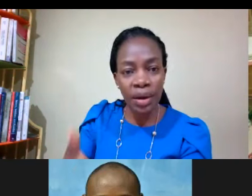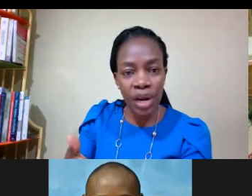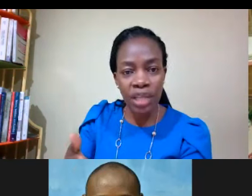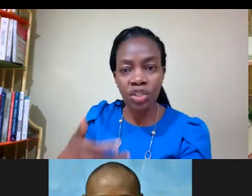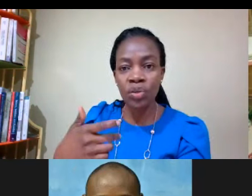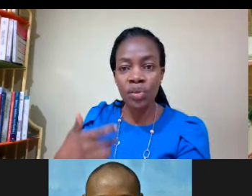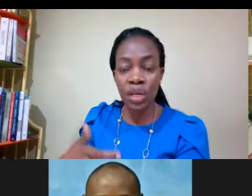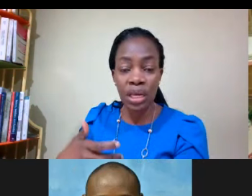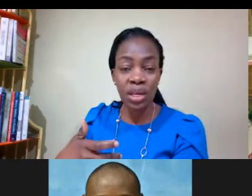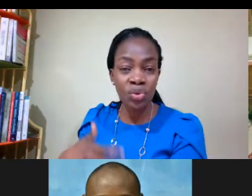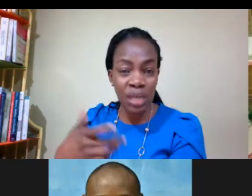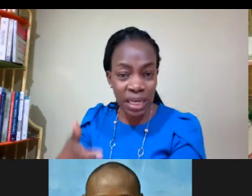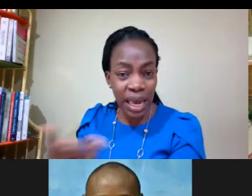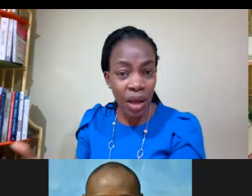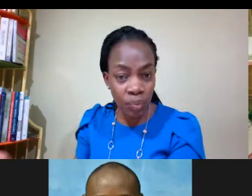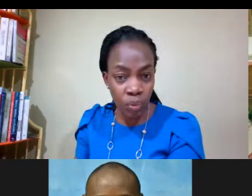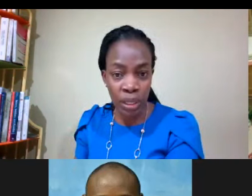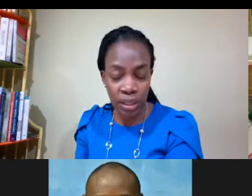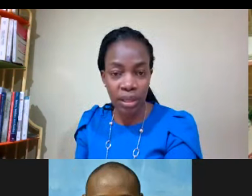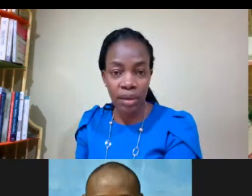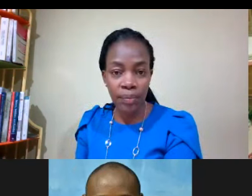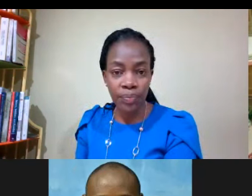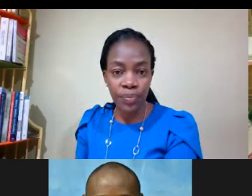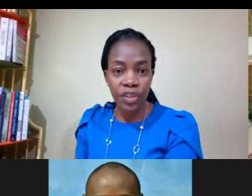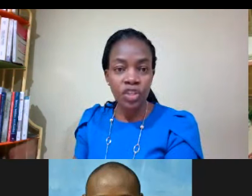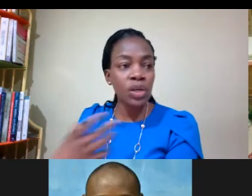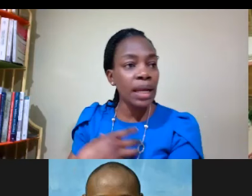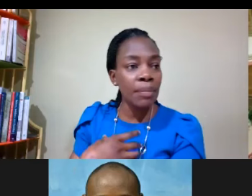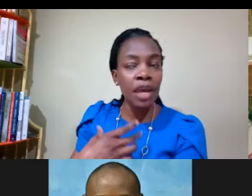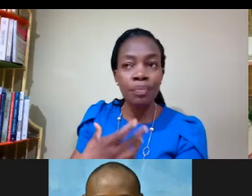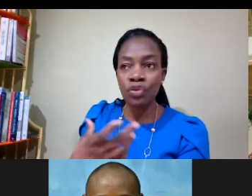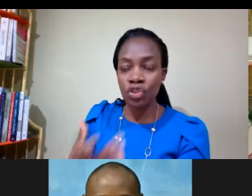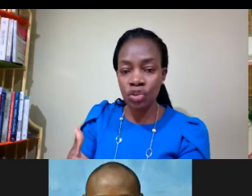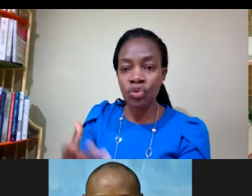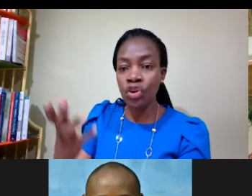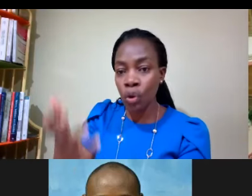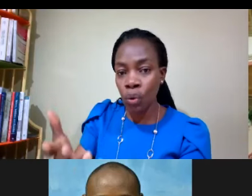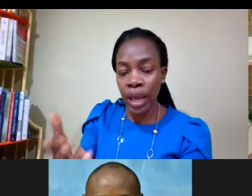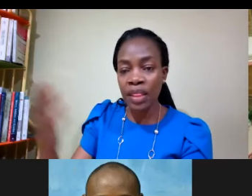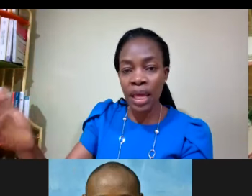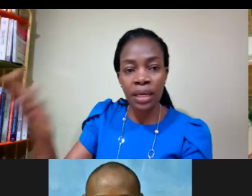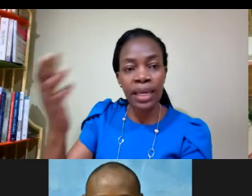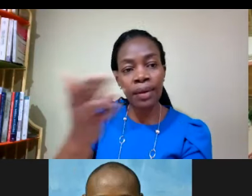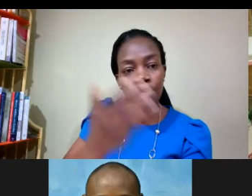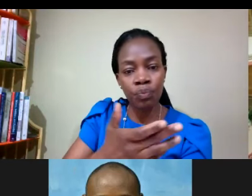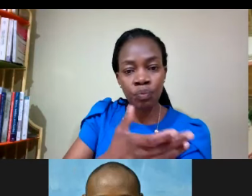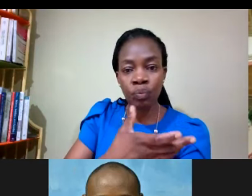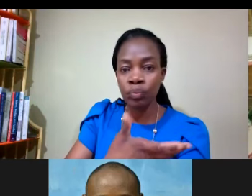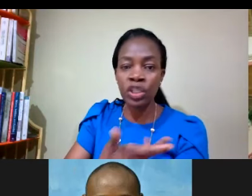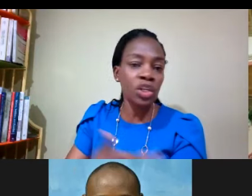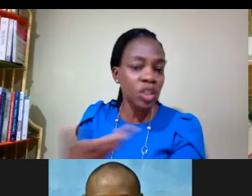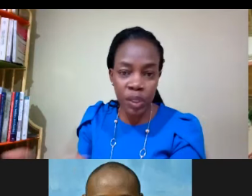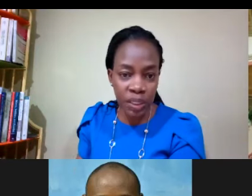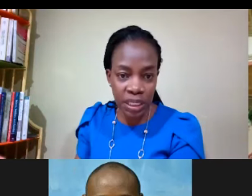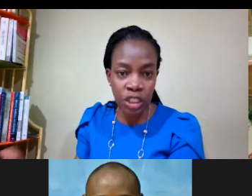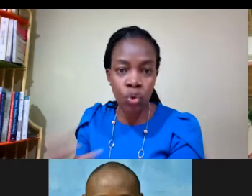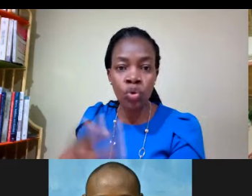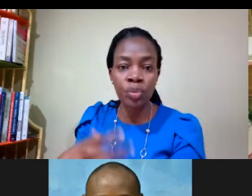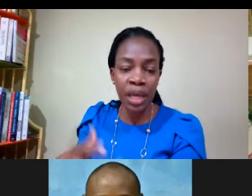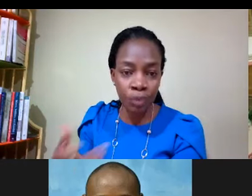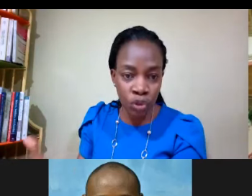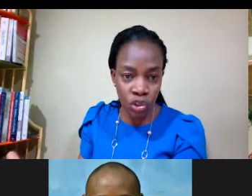what areas do you think you need help with, so that I'm able to know and then get resource